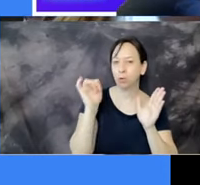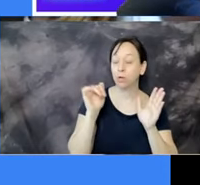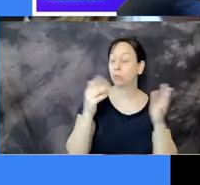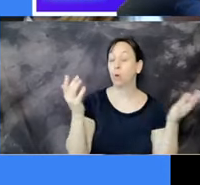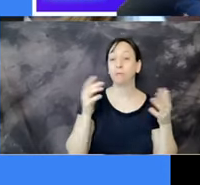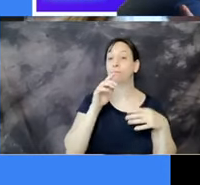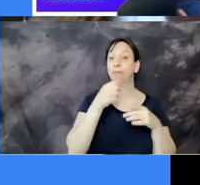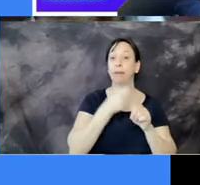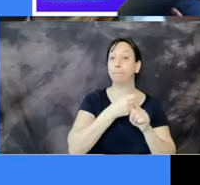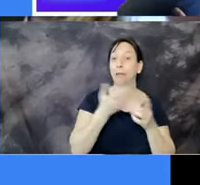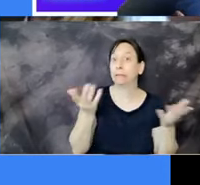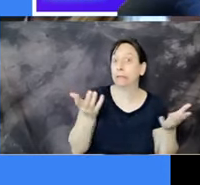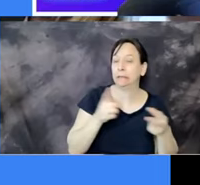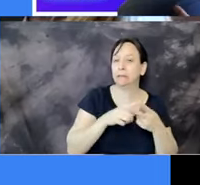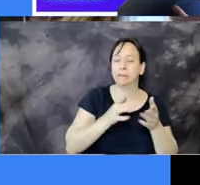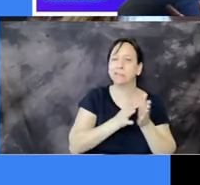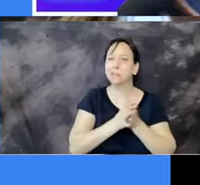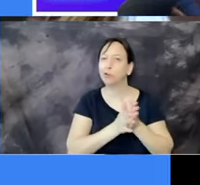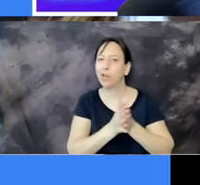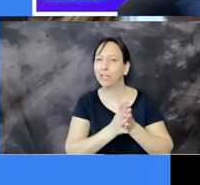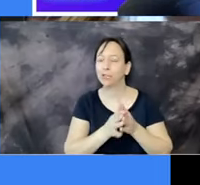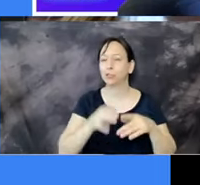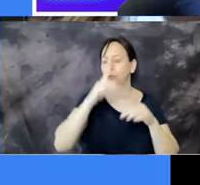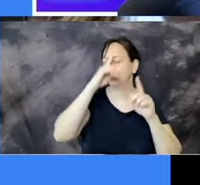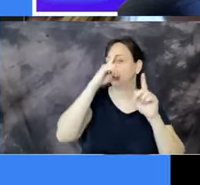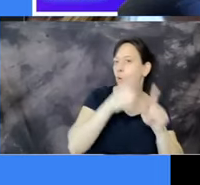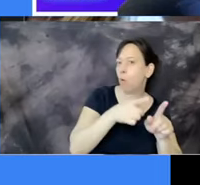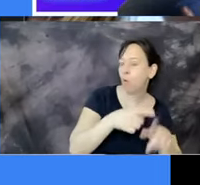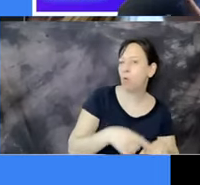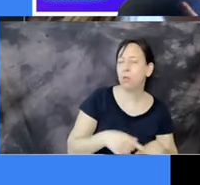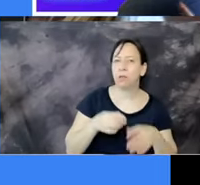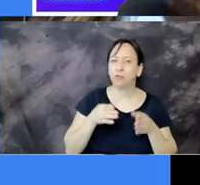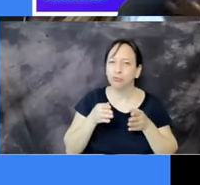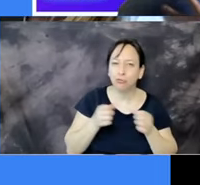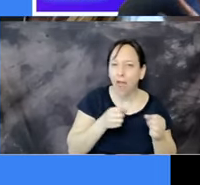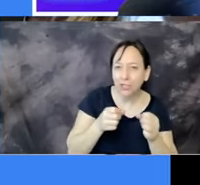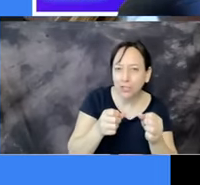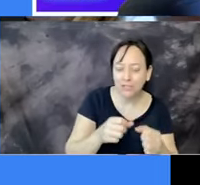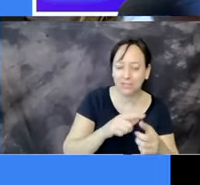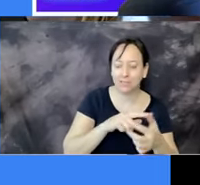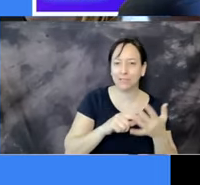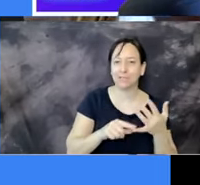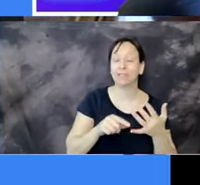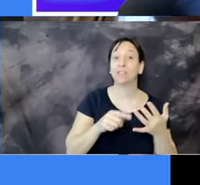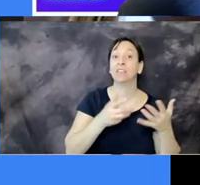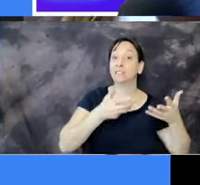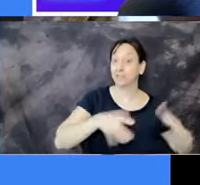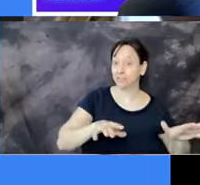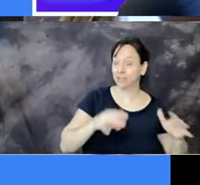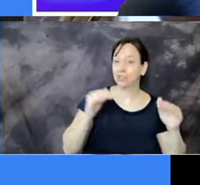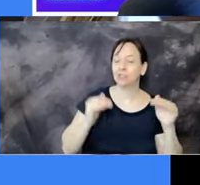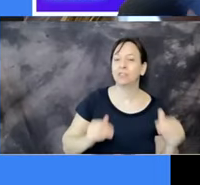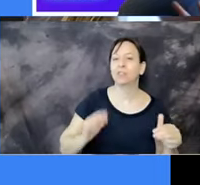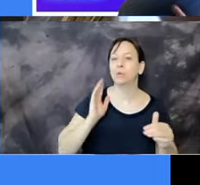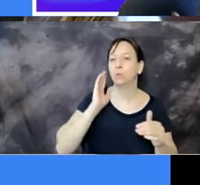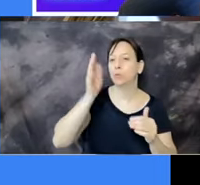our inspiration, our goals for the project, the strategies we're going to use. And then once we've talked about those strategies, we're going to